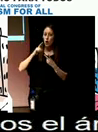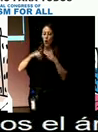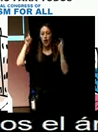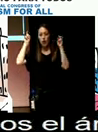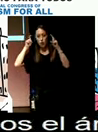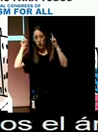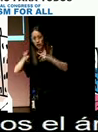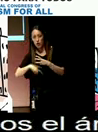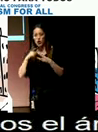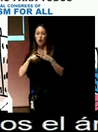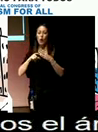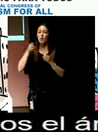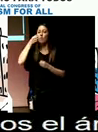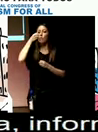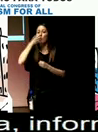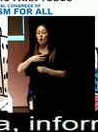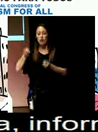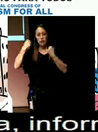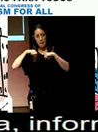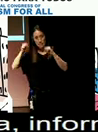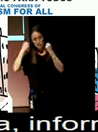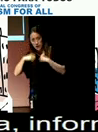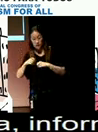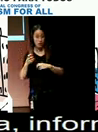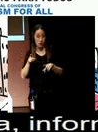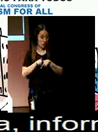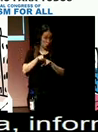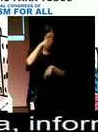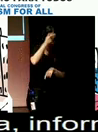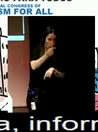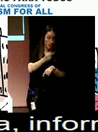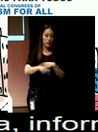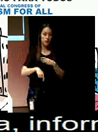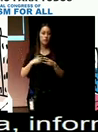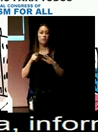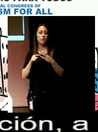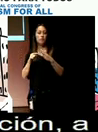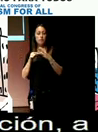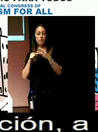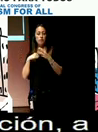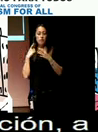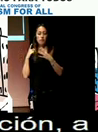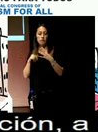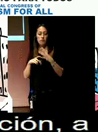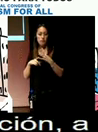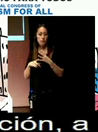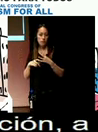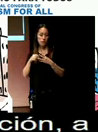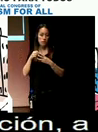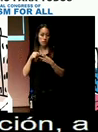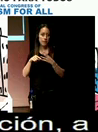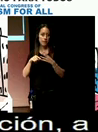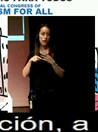as the one from Avila or from anywhere else, is more than welcome to be put in. We also have academic research in